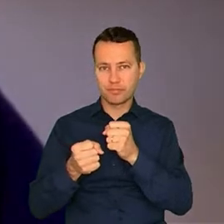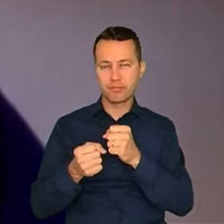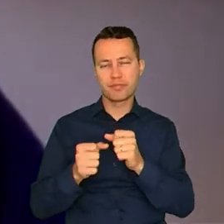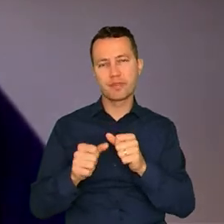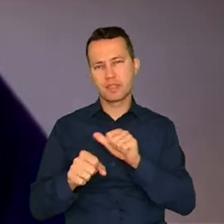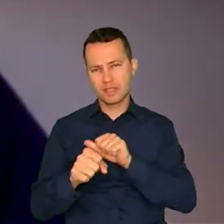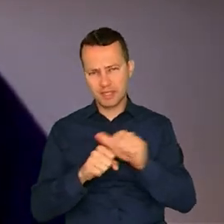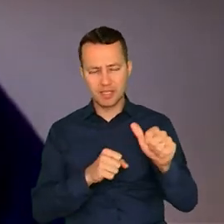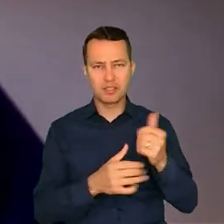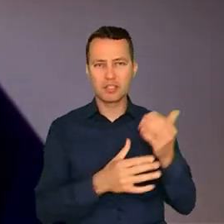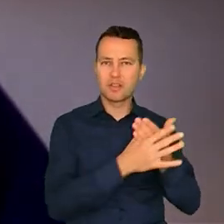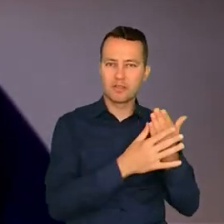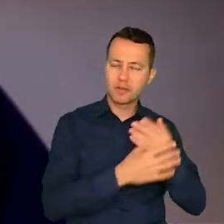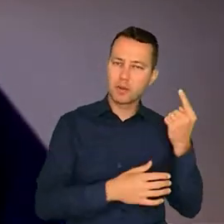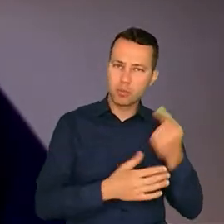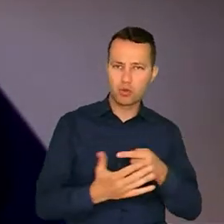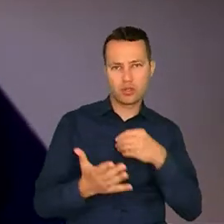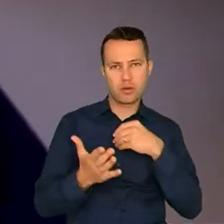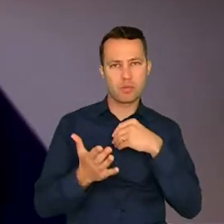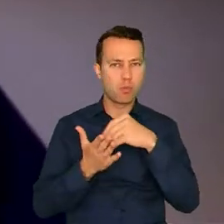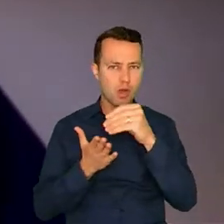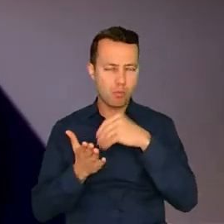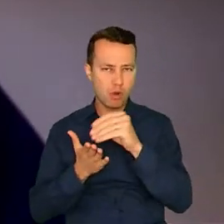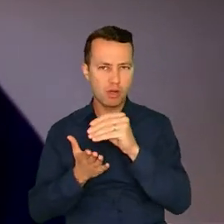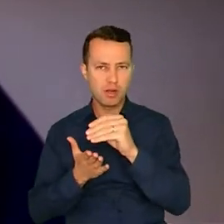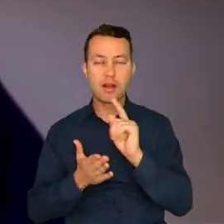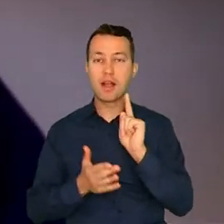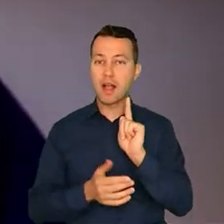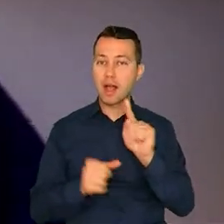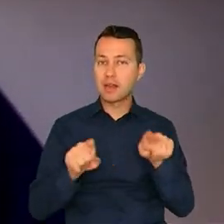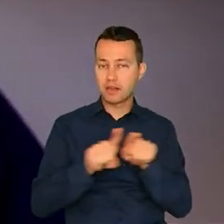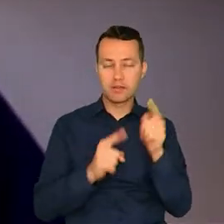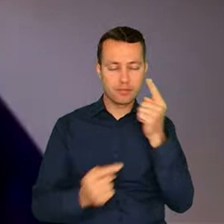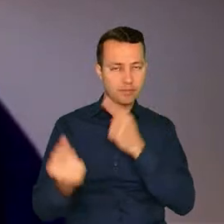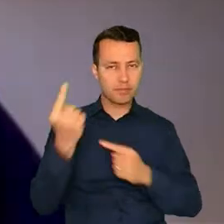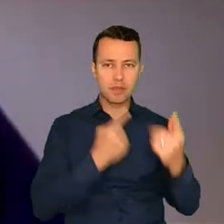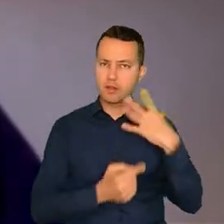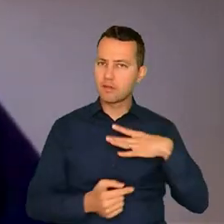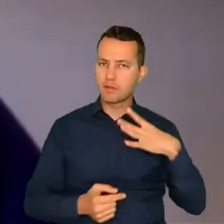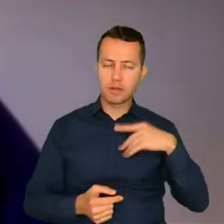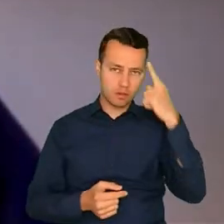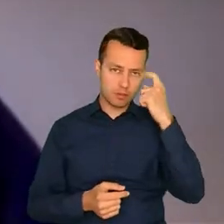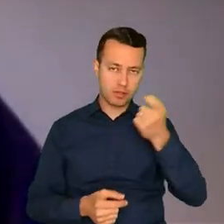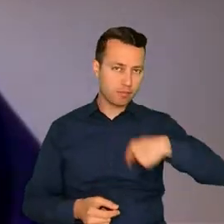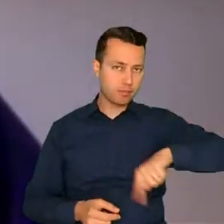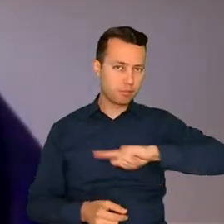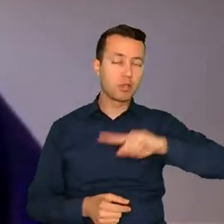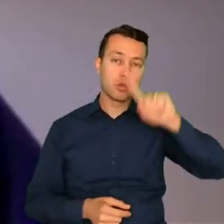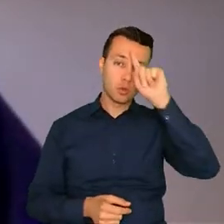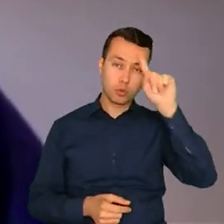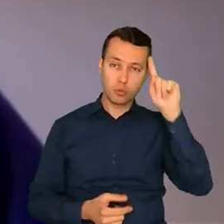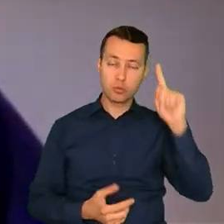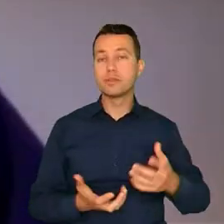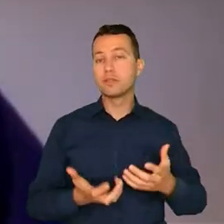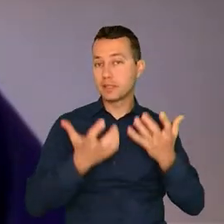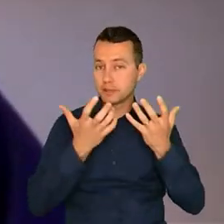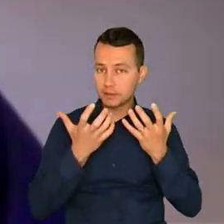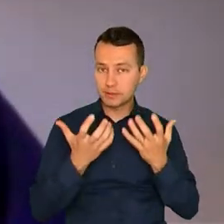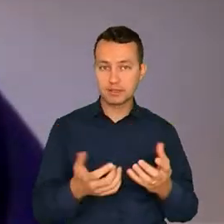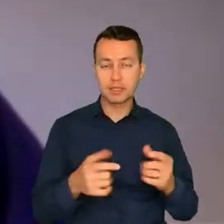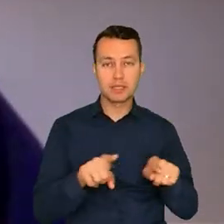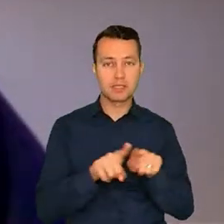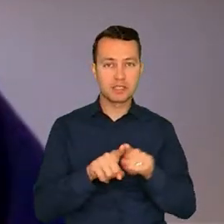can be a cost to the companies, but we are still humans and we wouldn't like to